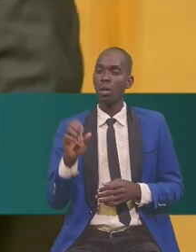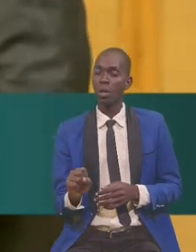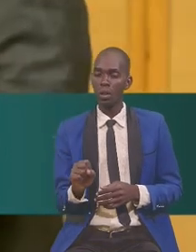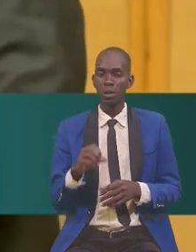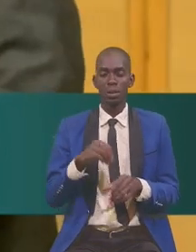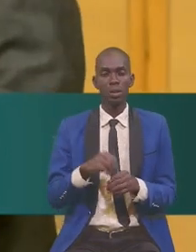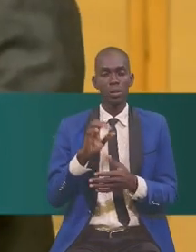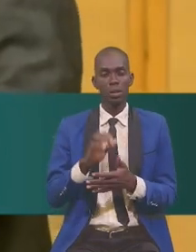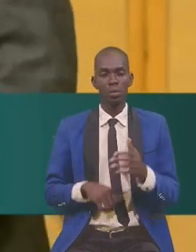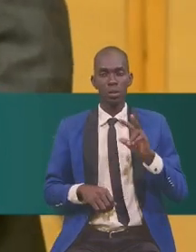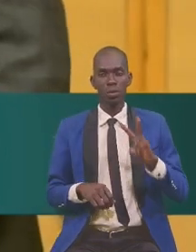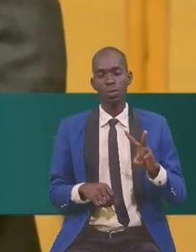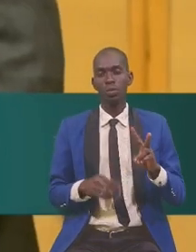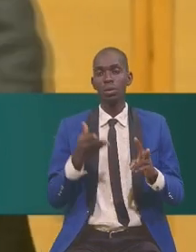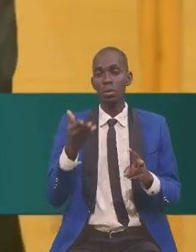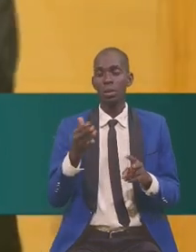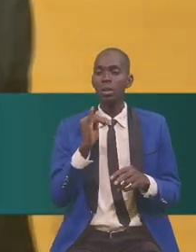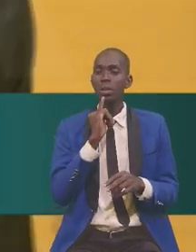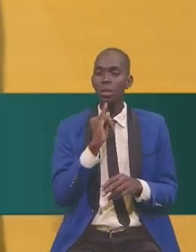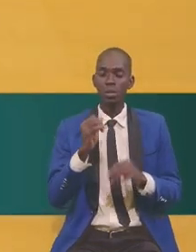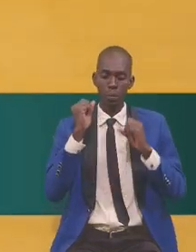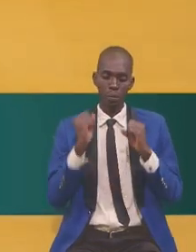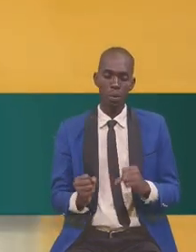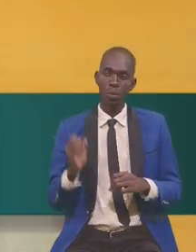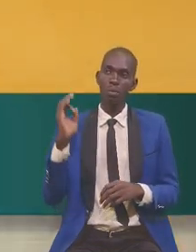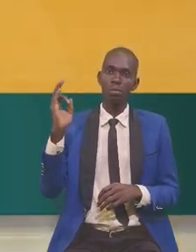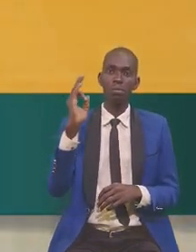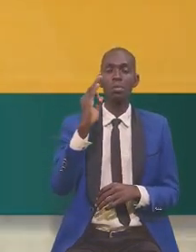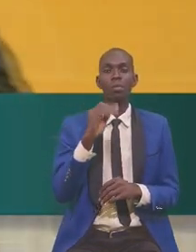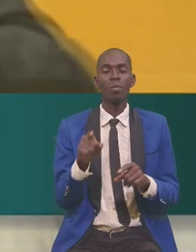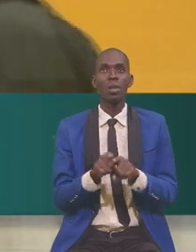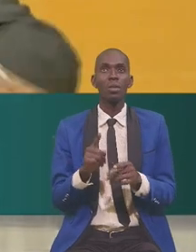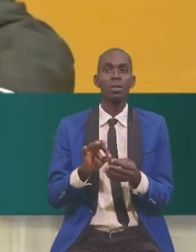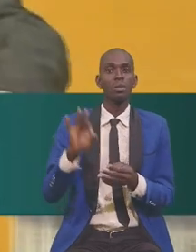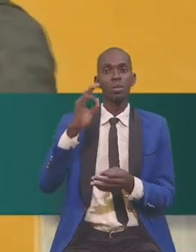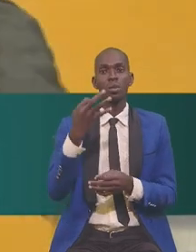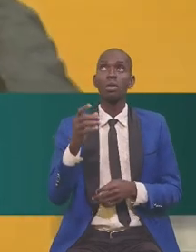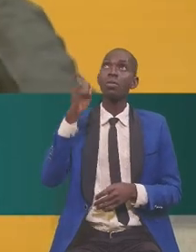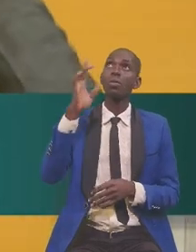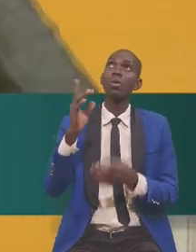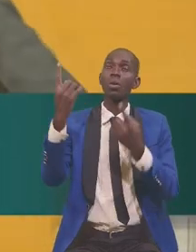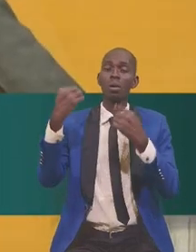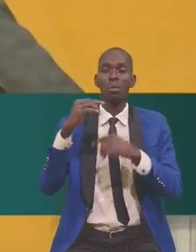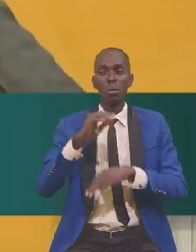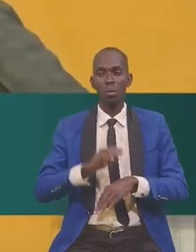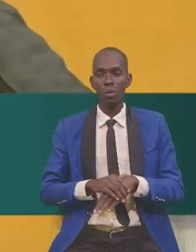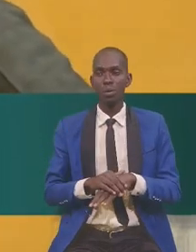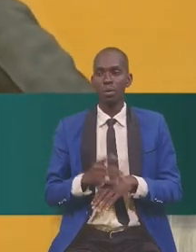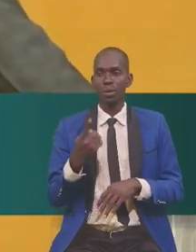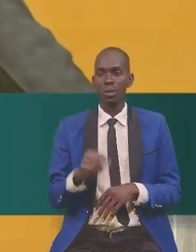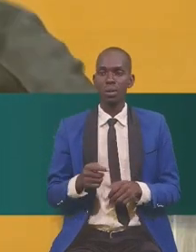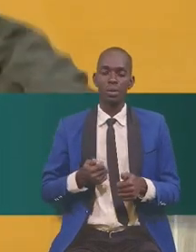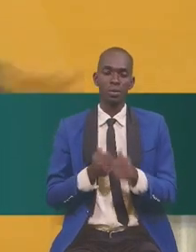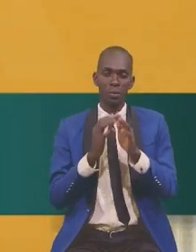2. Power evangelism, as the Spirit of God came upon the